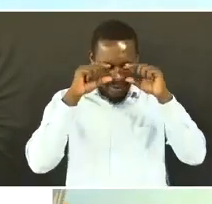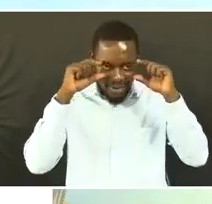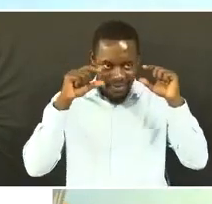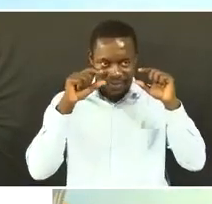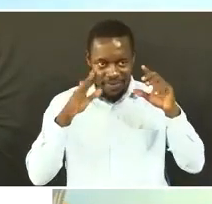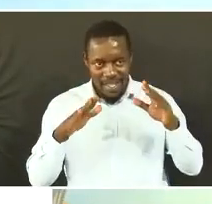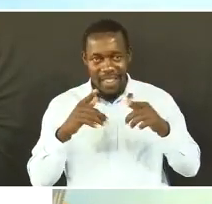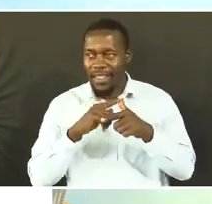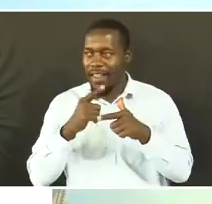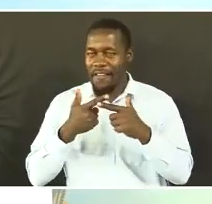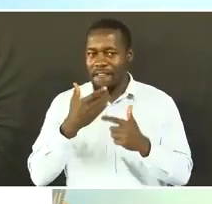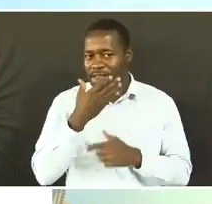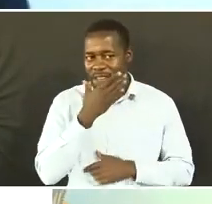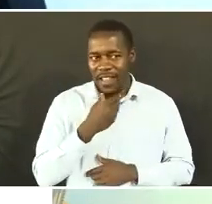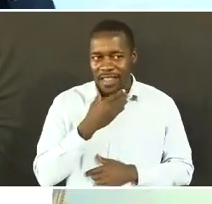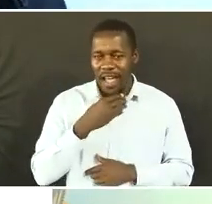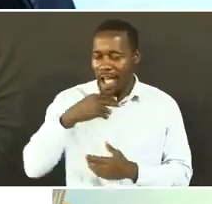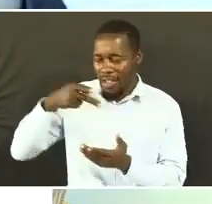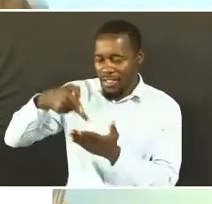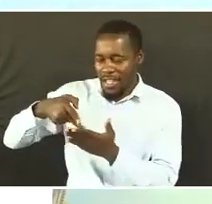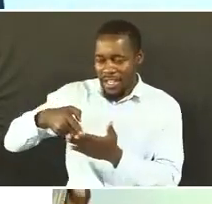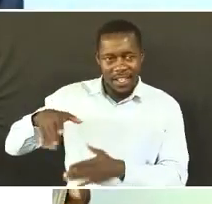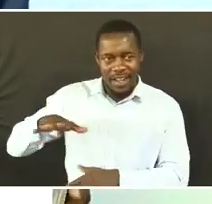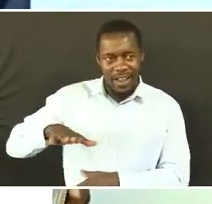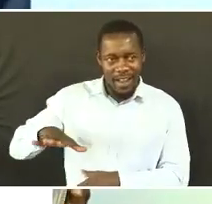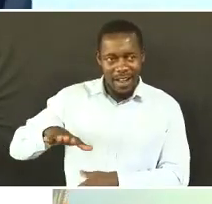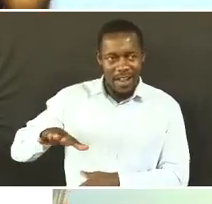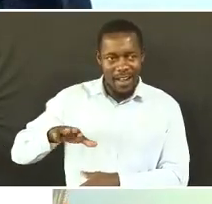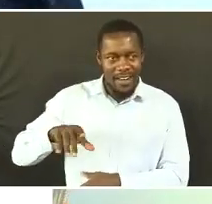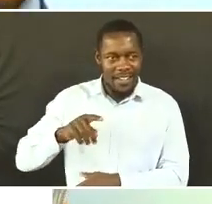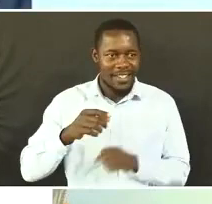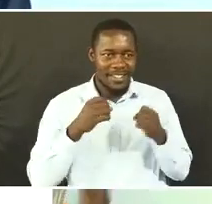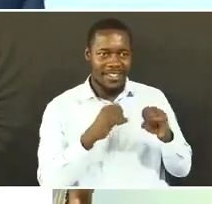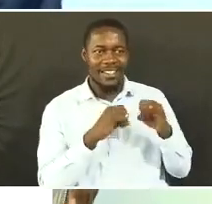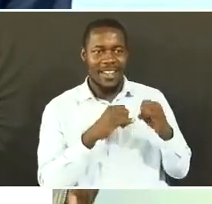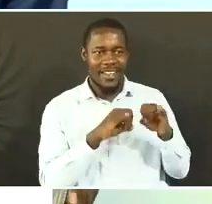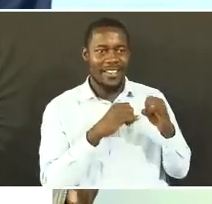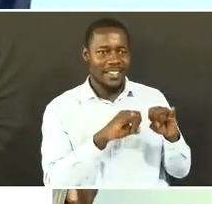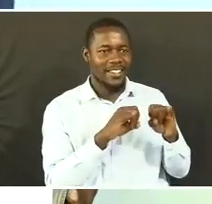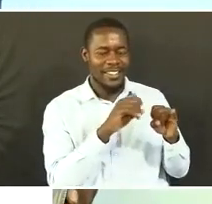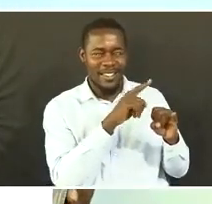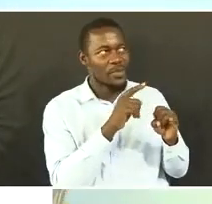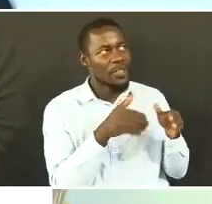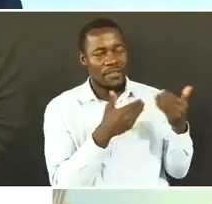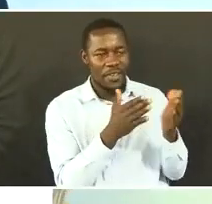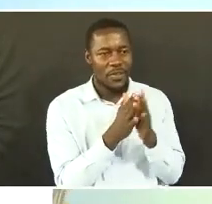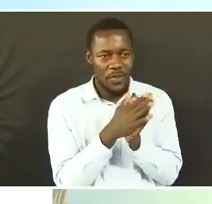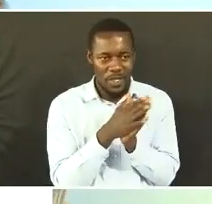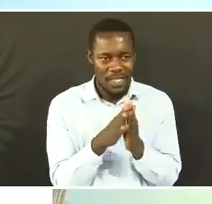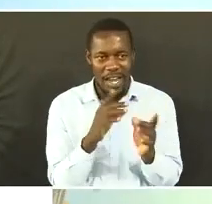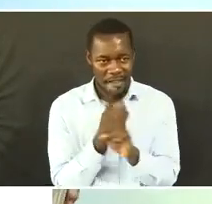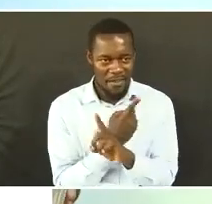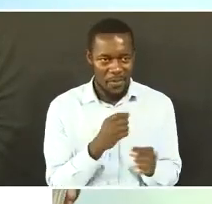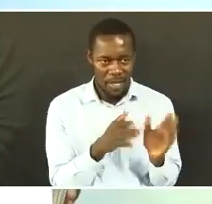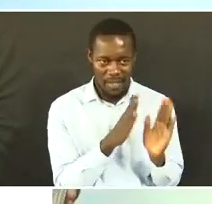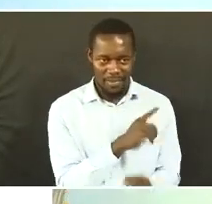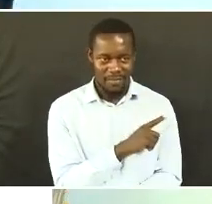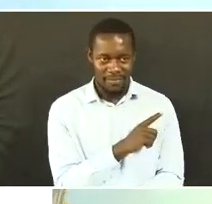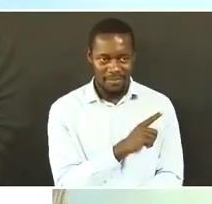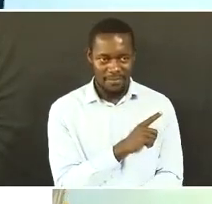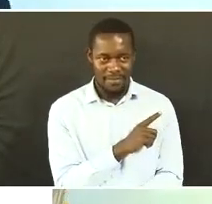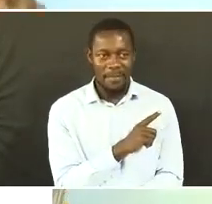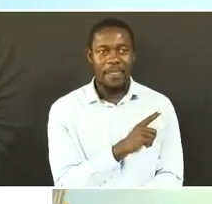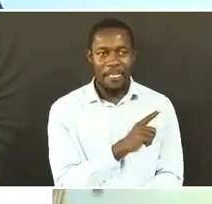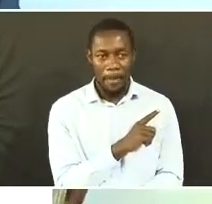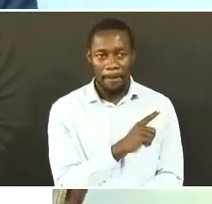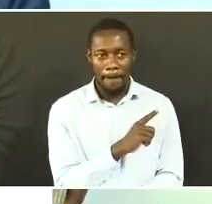one for the gram. Hello, young people. To take one for the gram. Up the photo went,